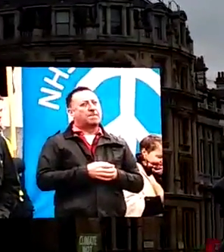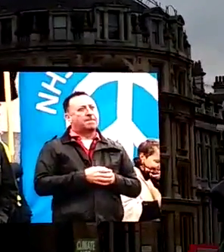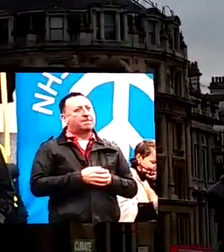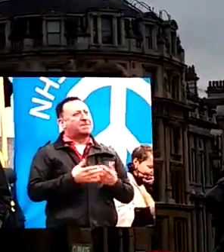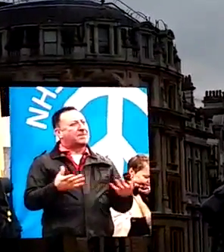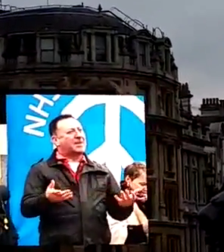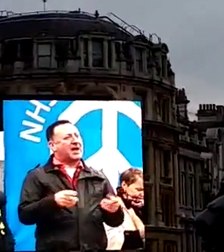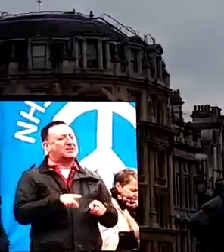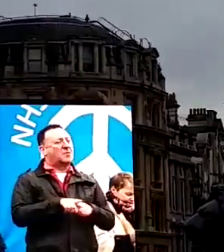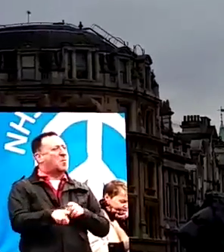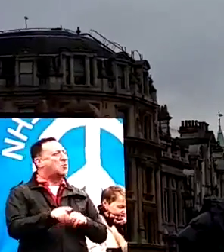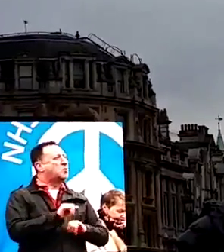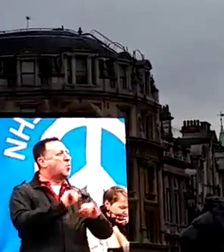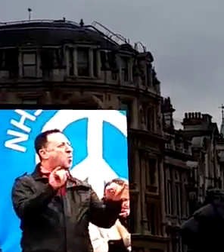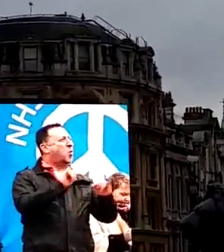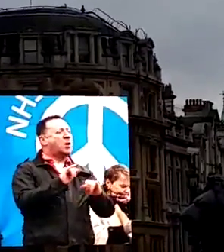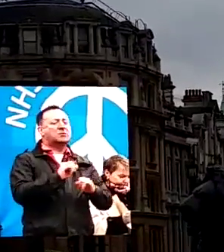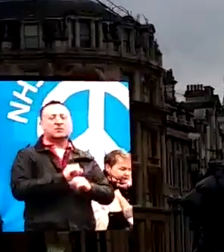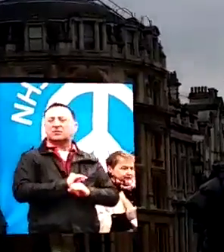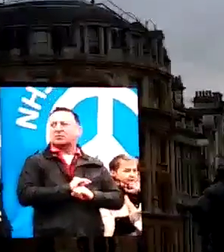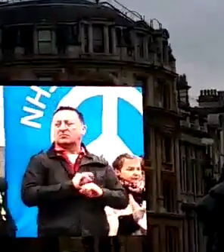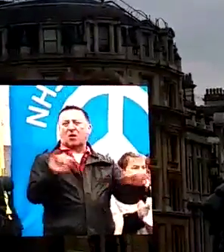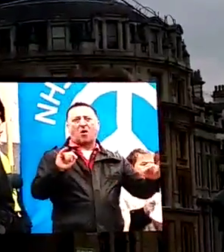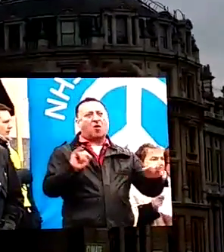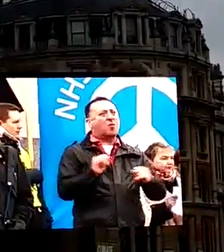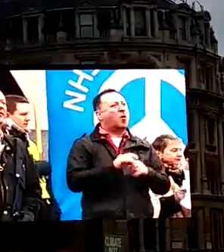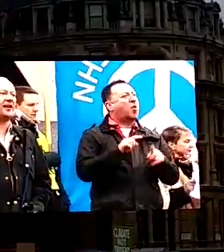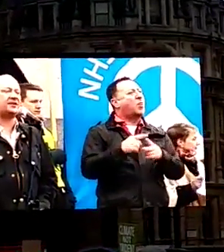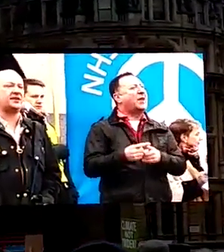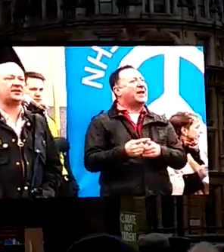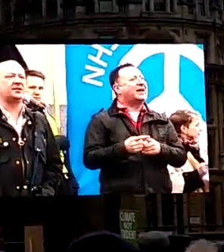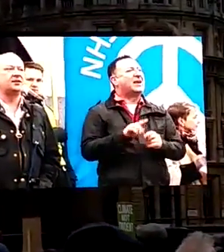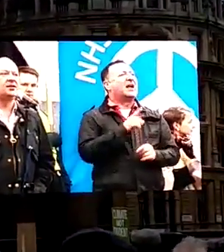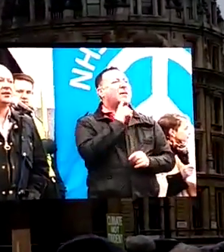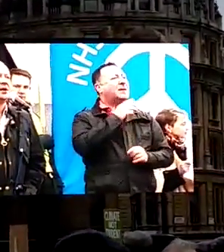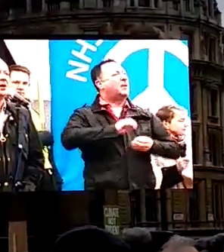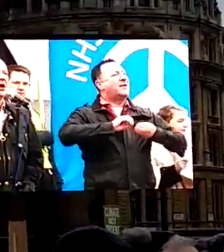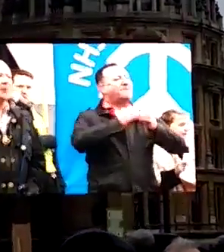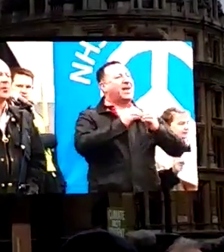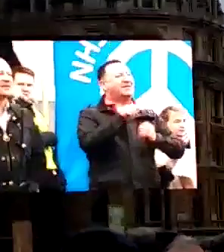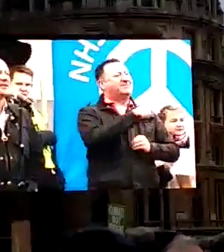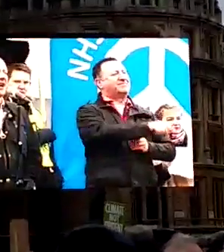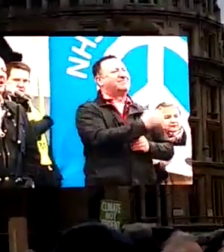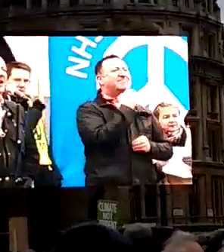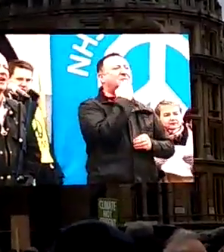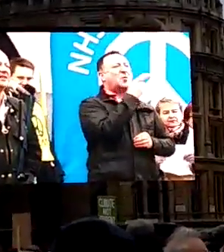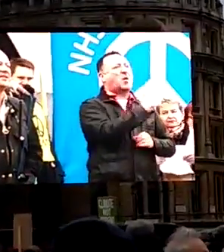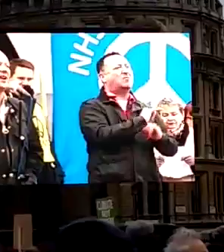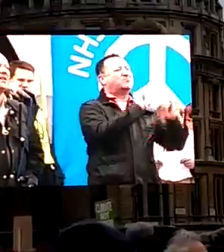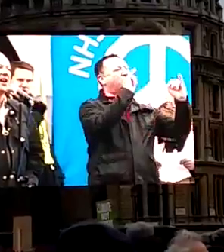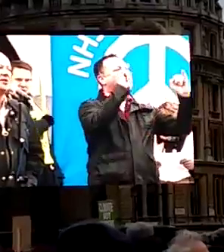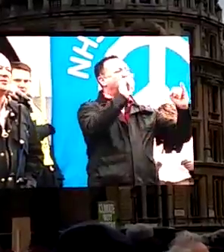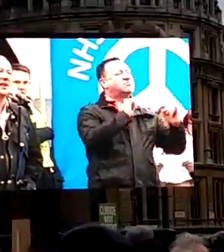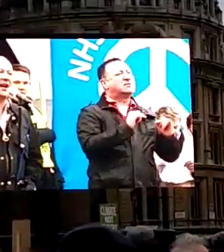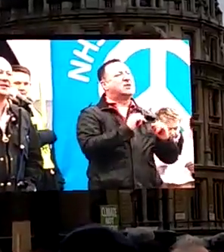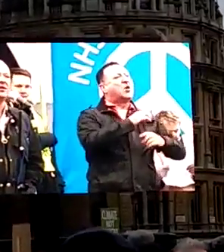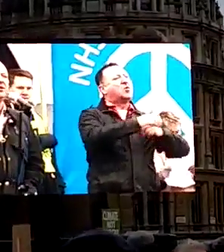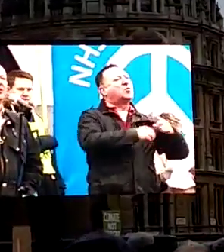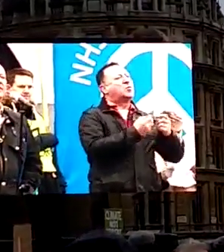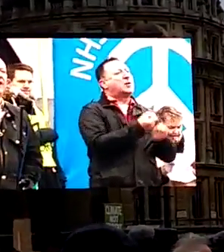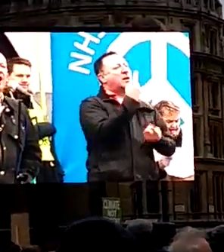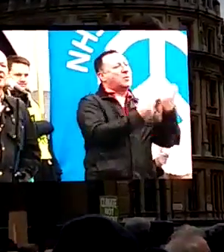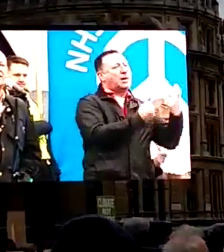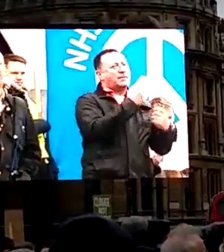The most disgraceful thing that humanity has ever invented. And we're standing here to say no to